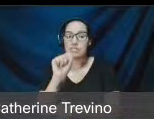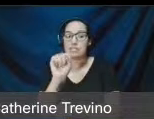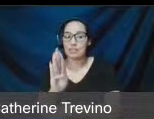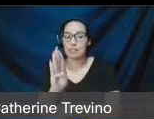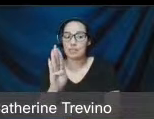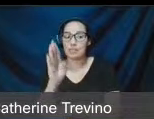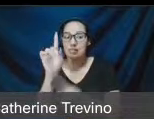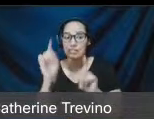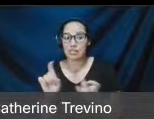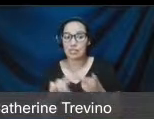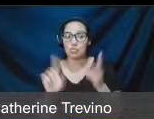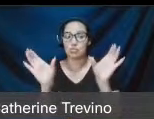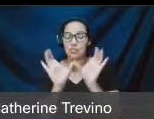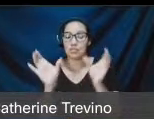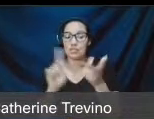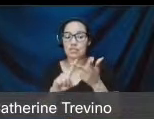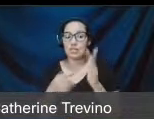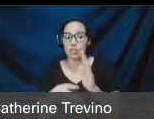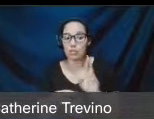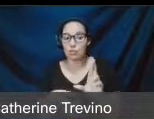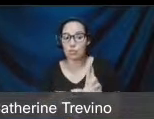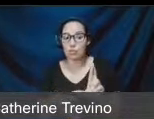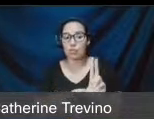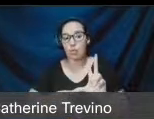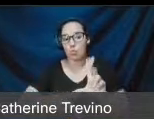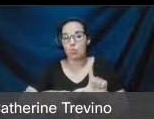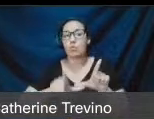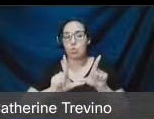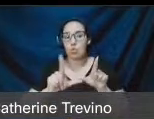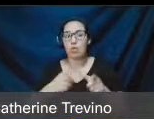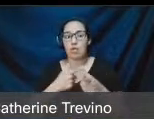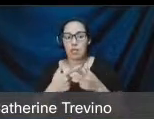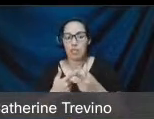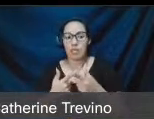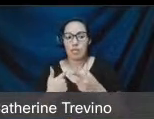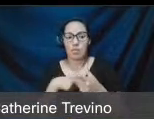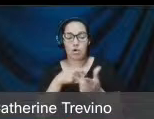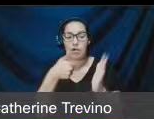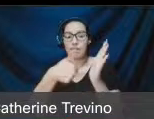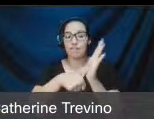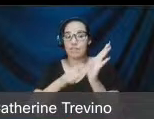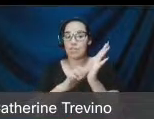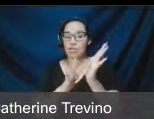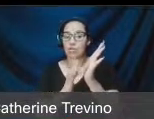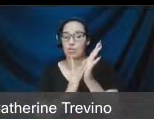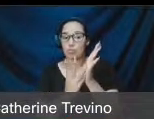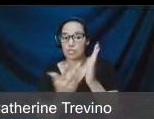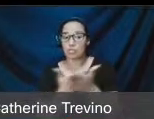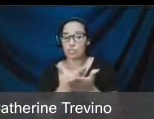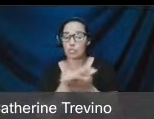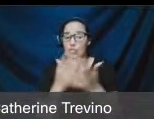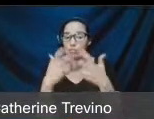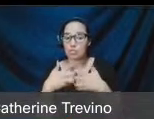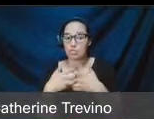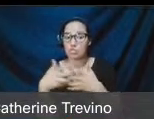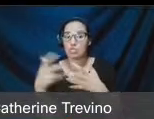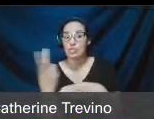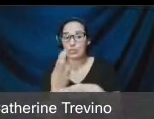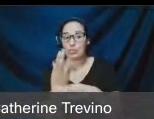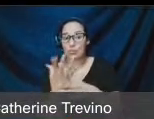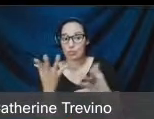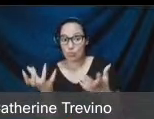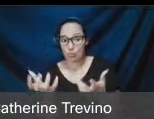are fingerprinting with guidelines and by appointment only. We have a new fingerprinting machine and we're eager to use